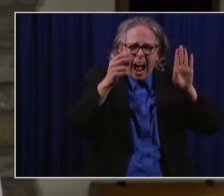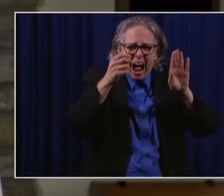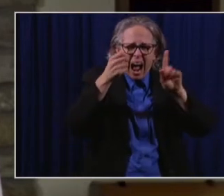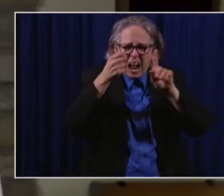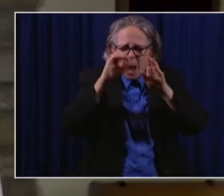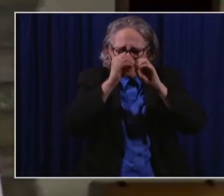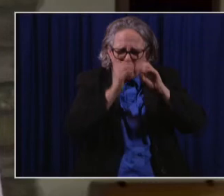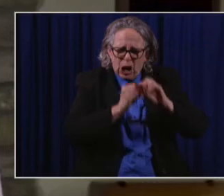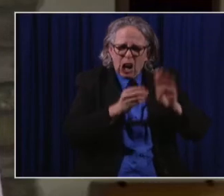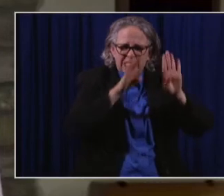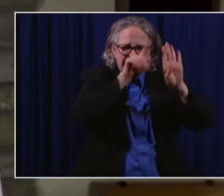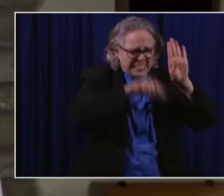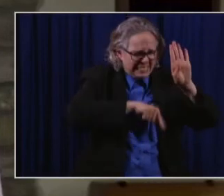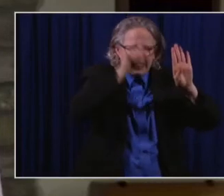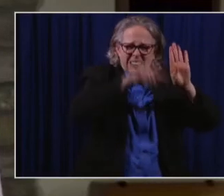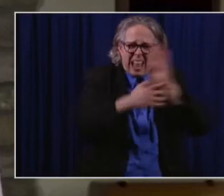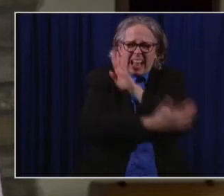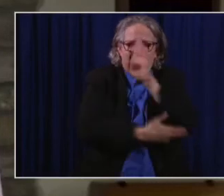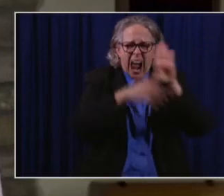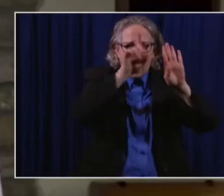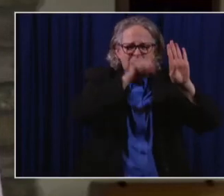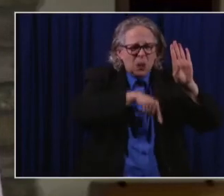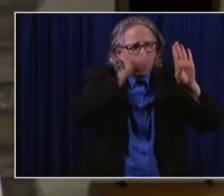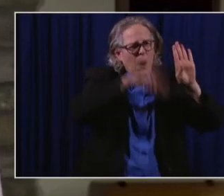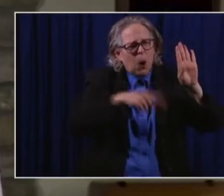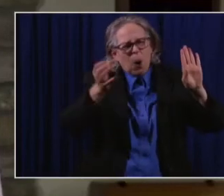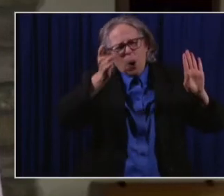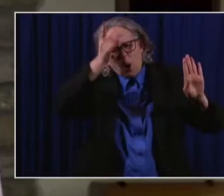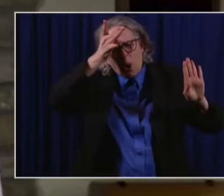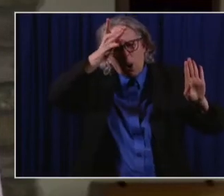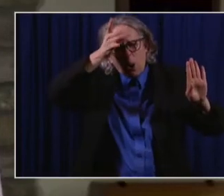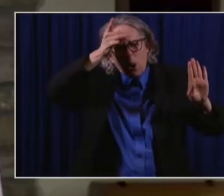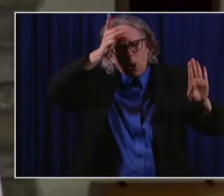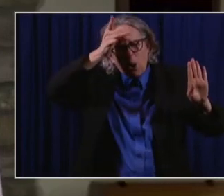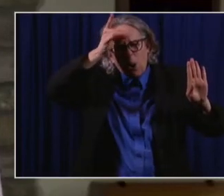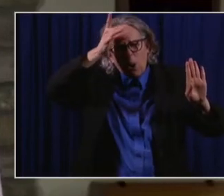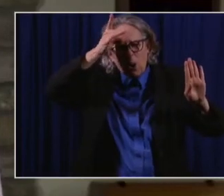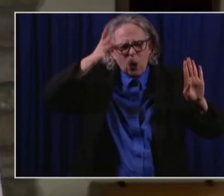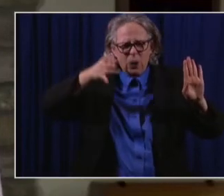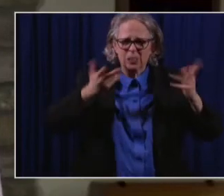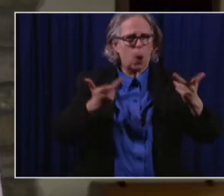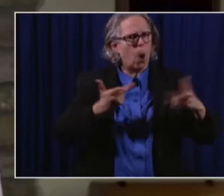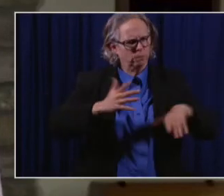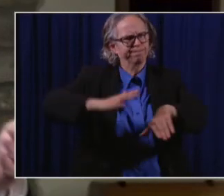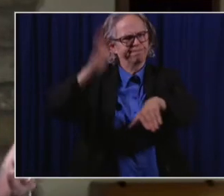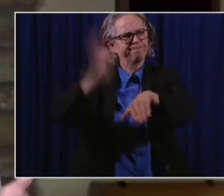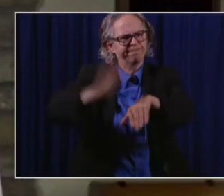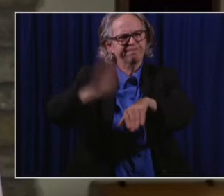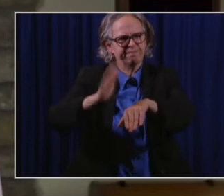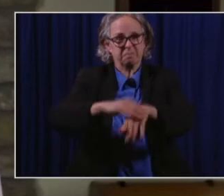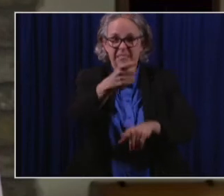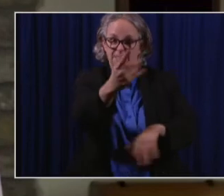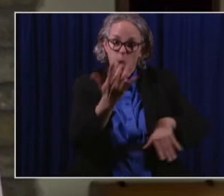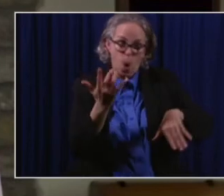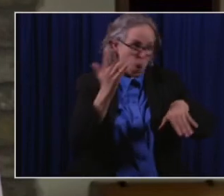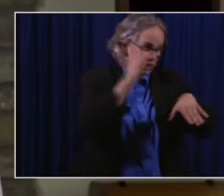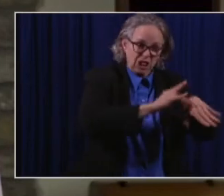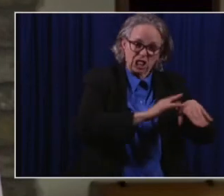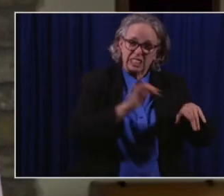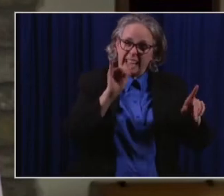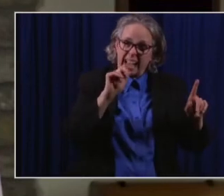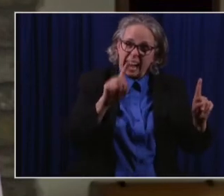counties. But we put this out to tell people if you're going in any of these states, it's above